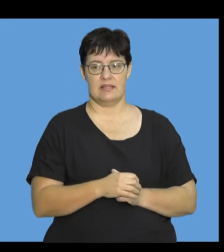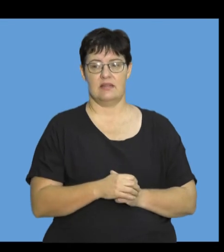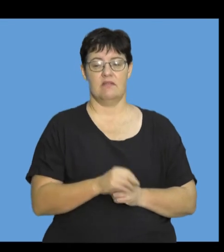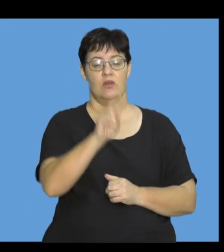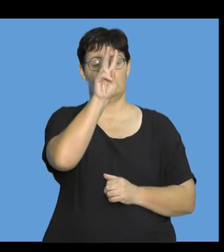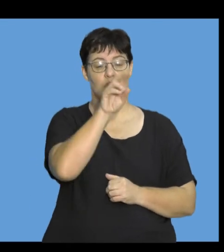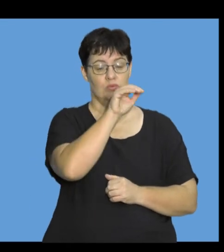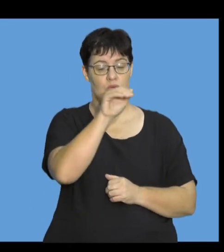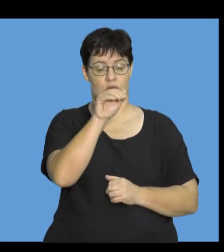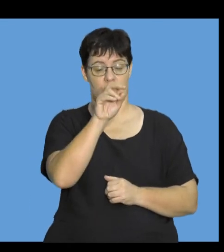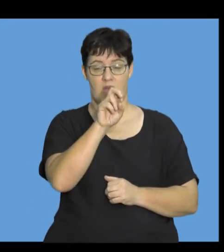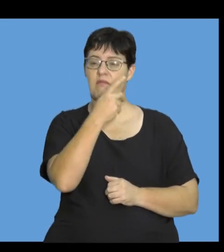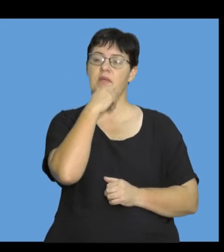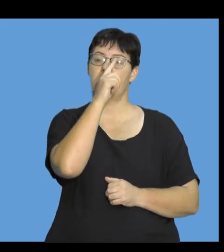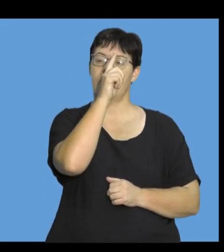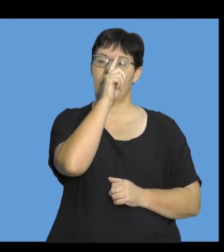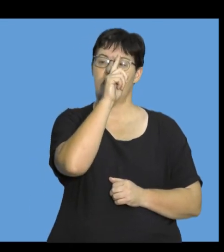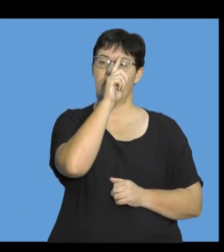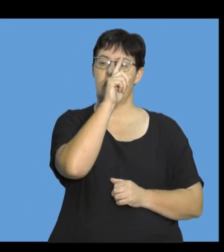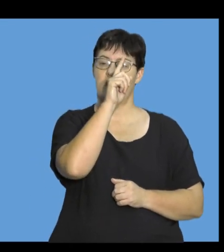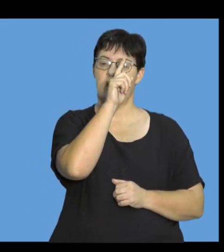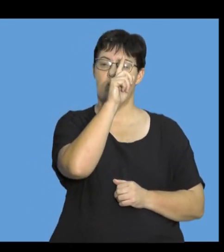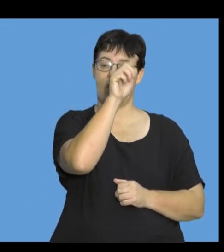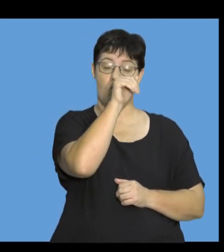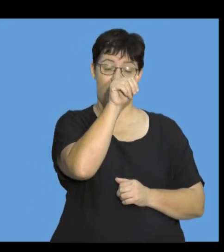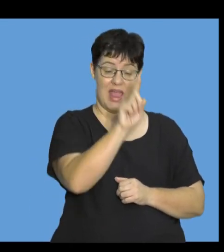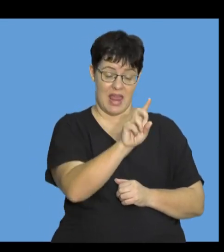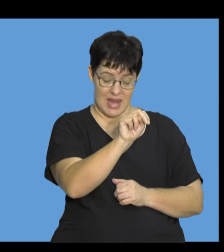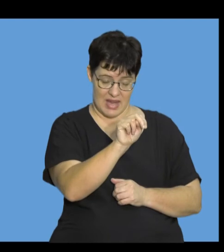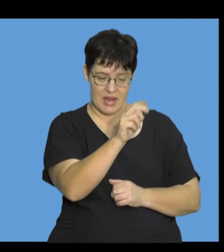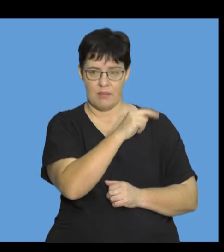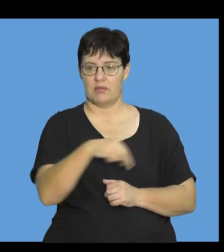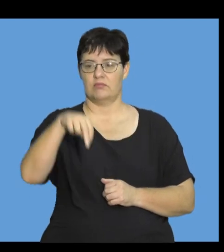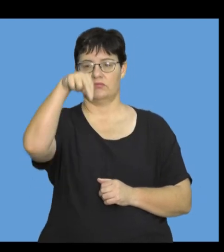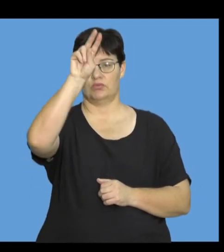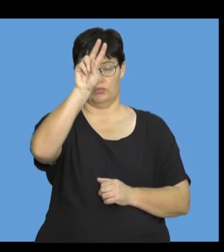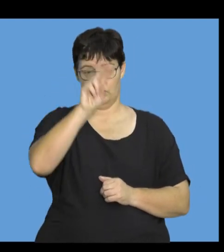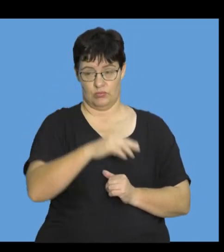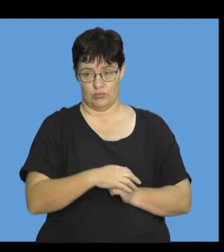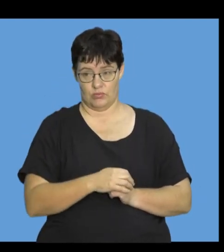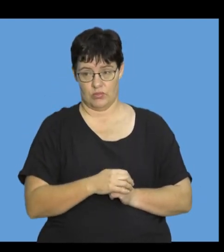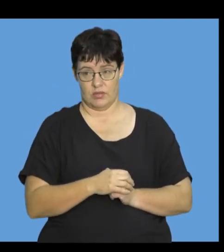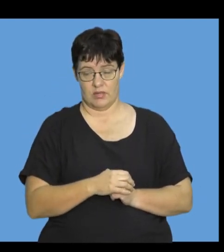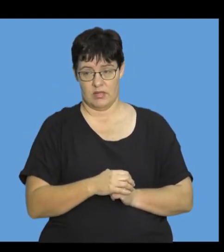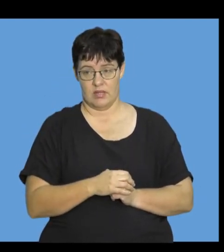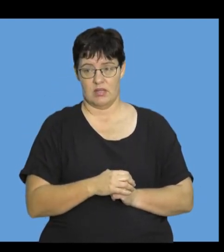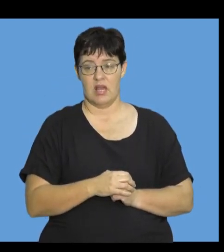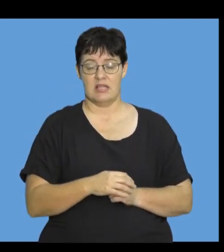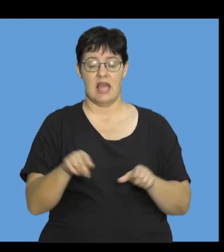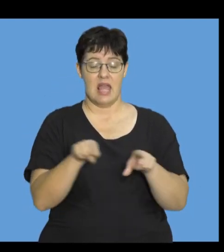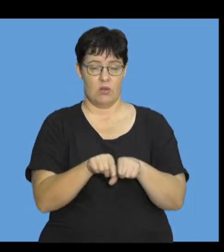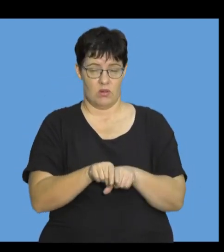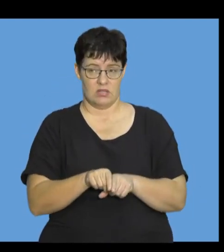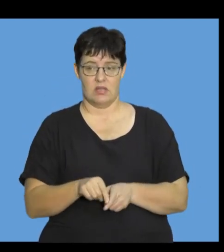the exponent of 1 over n raised to the exponent of 2 there, right? And